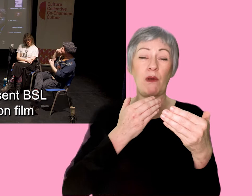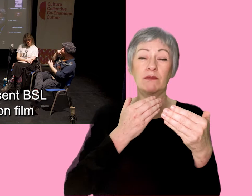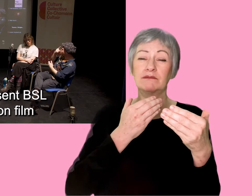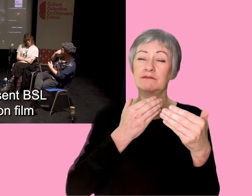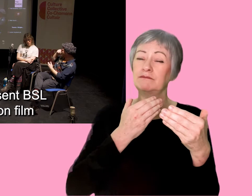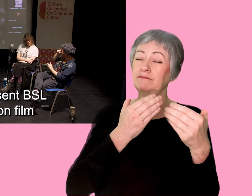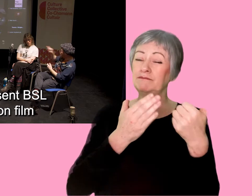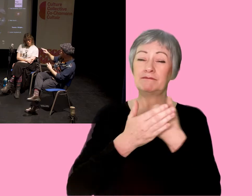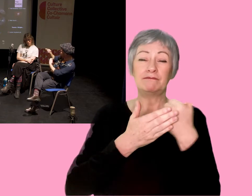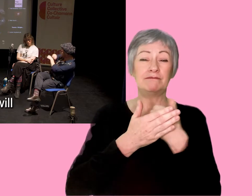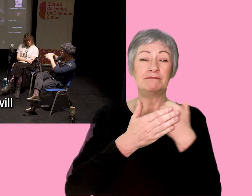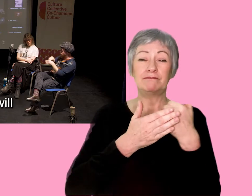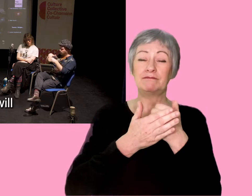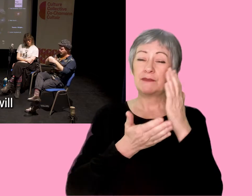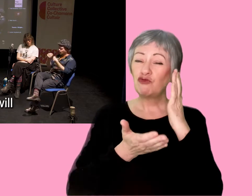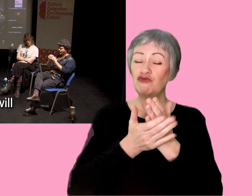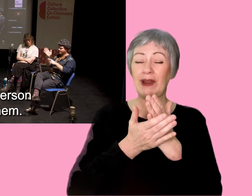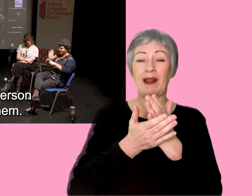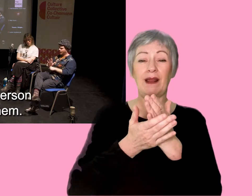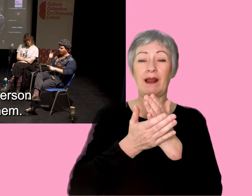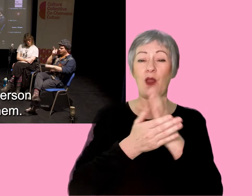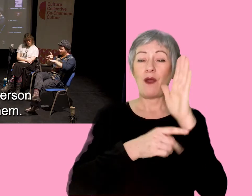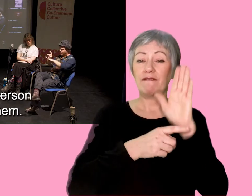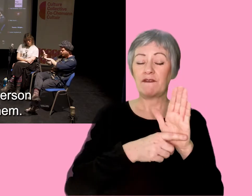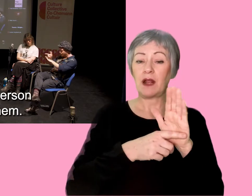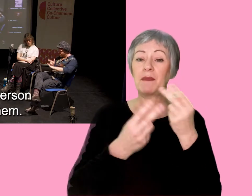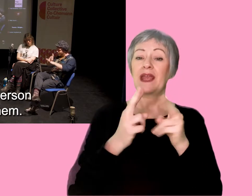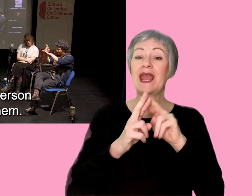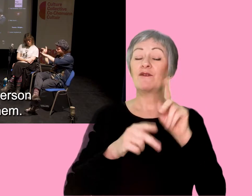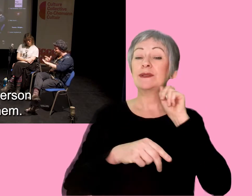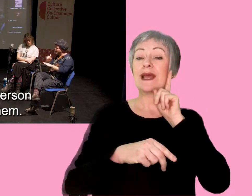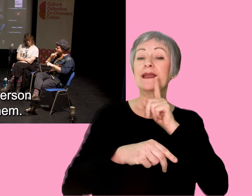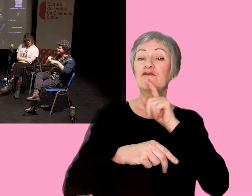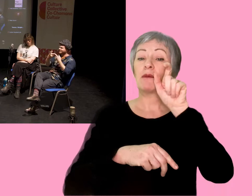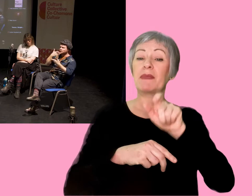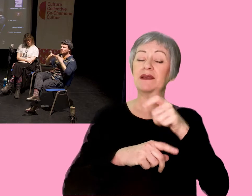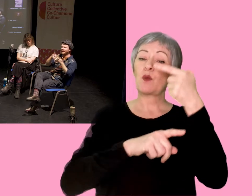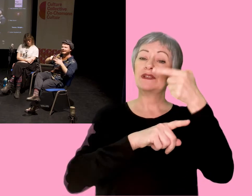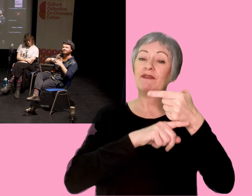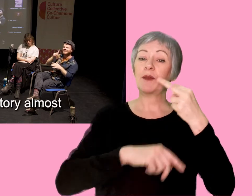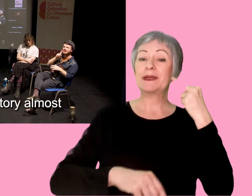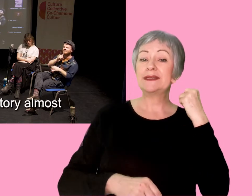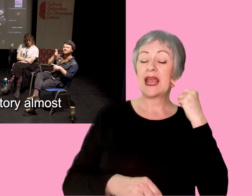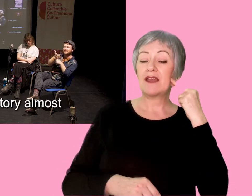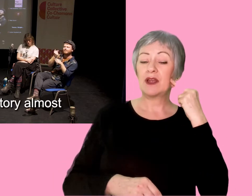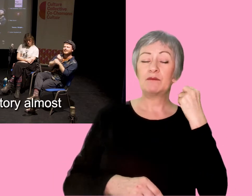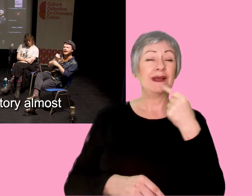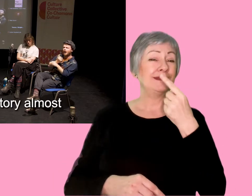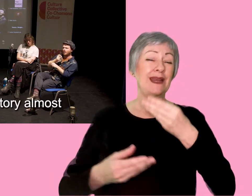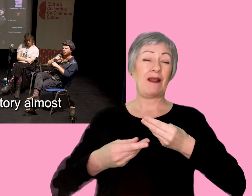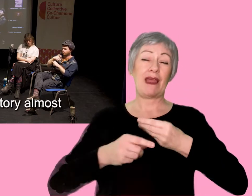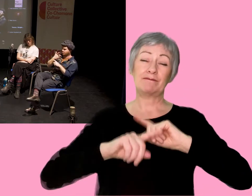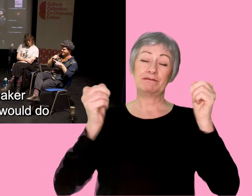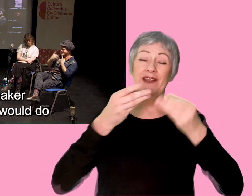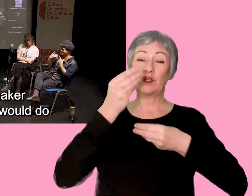genuinely on film than what they will if it was a hearing person that was filming them. They would tell a different story